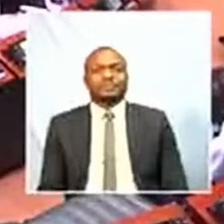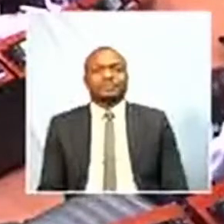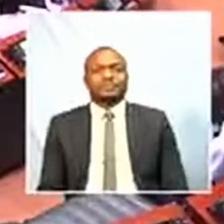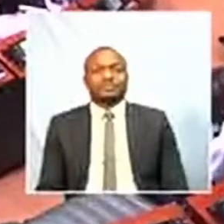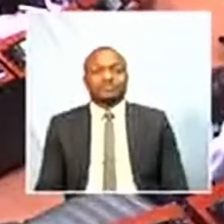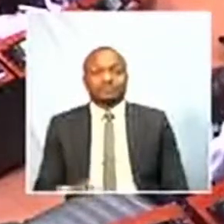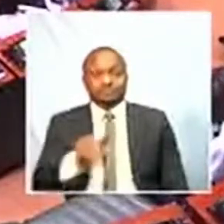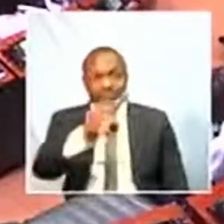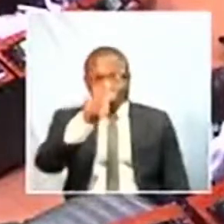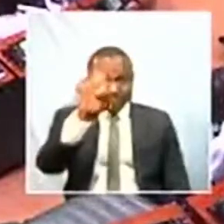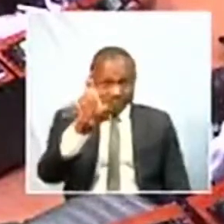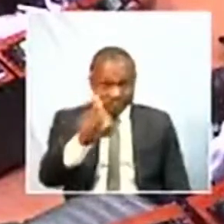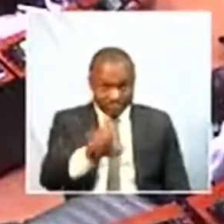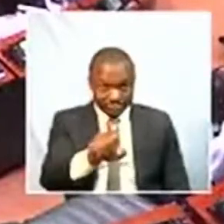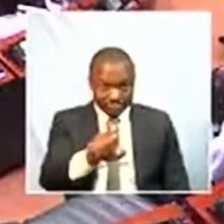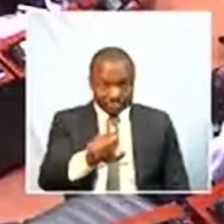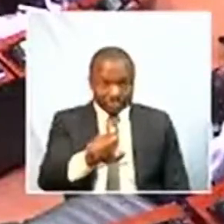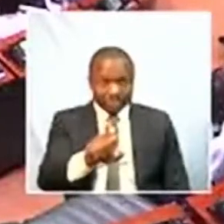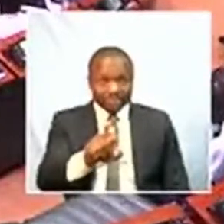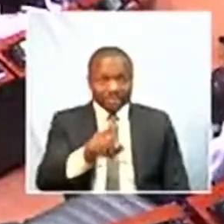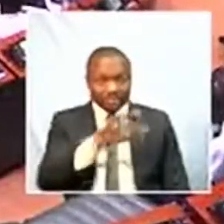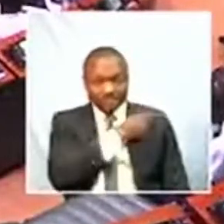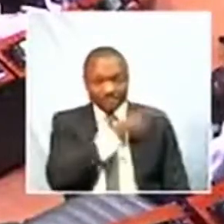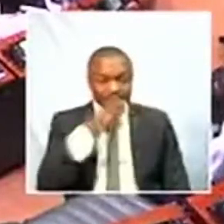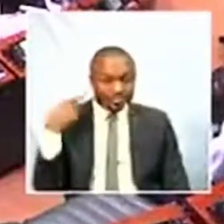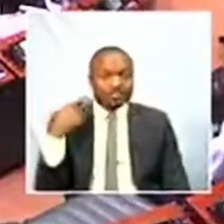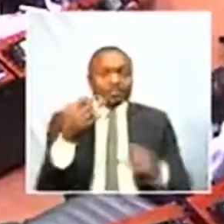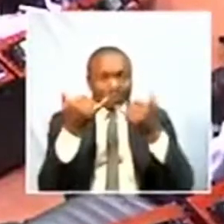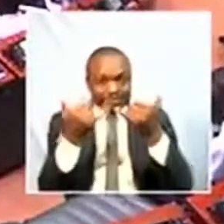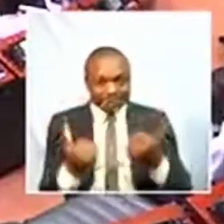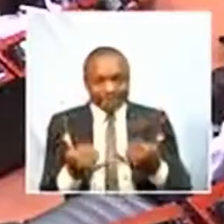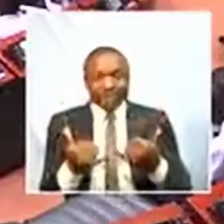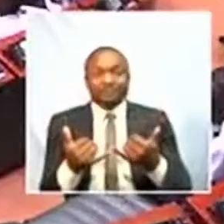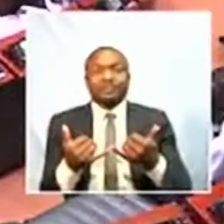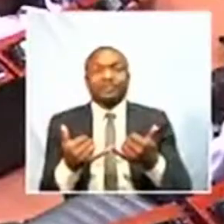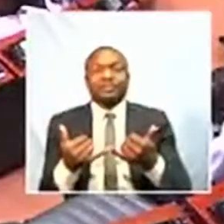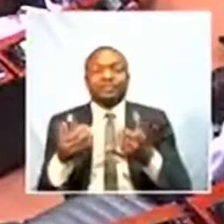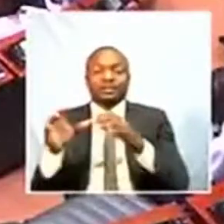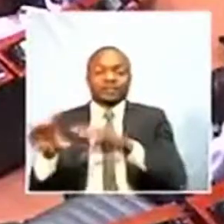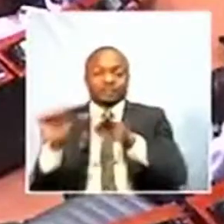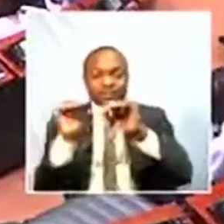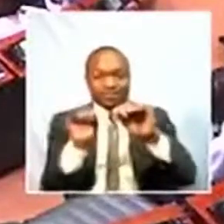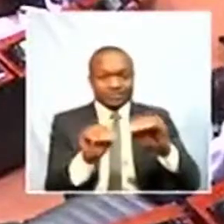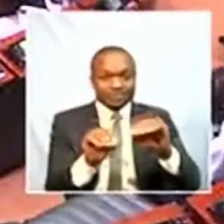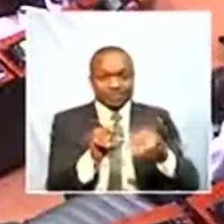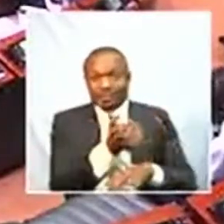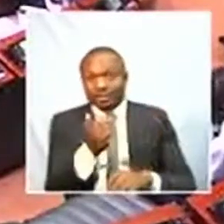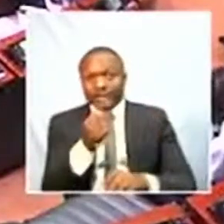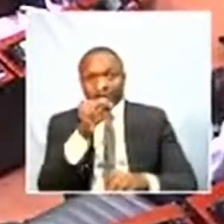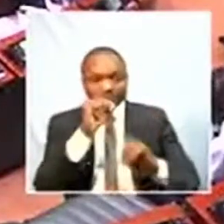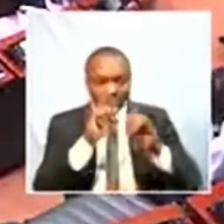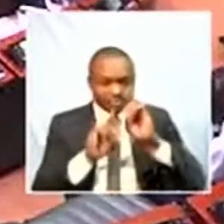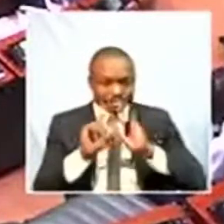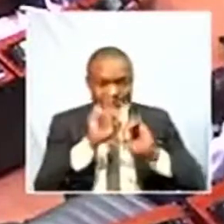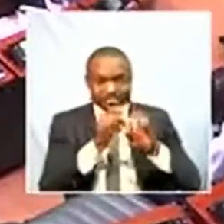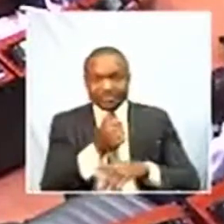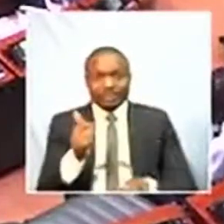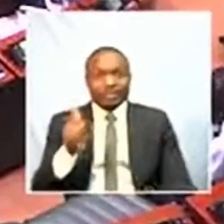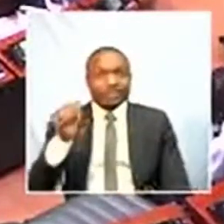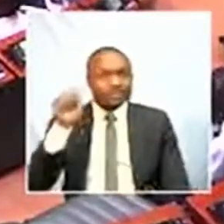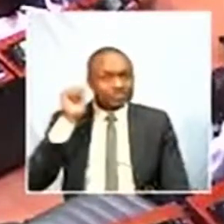The question is that the House do now adjourn. Any debate? Any